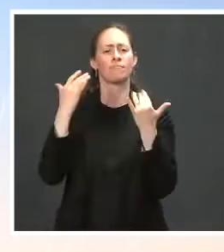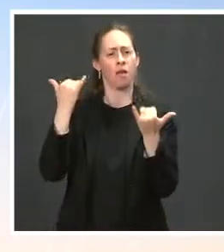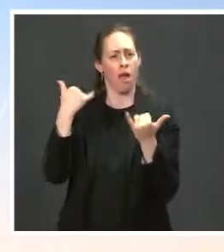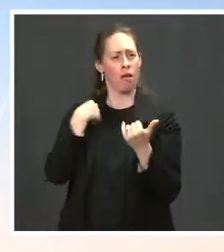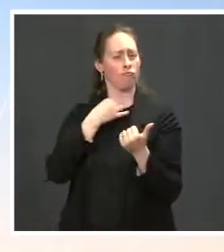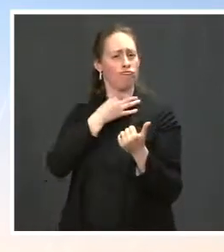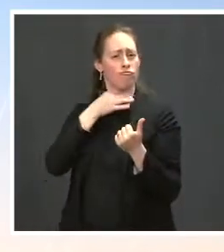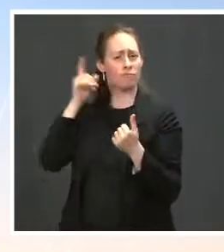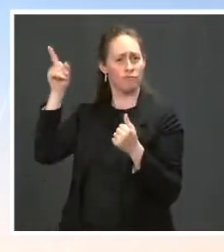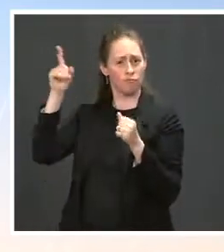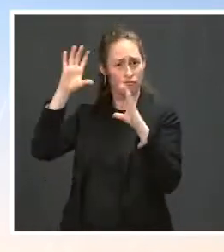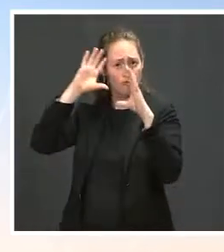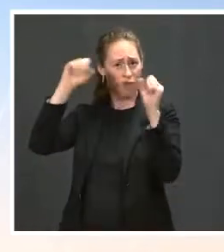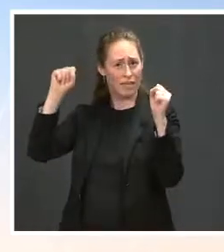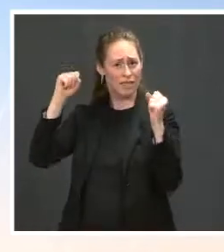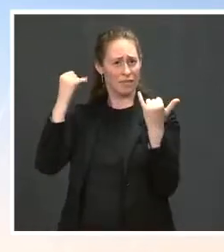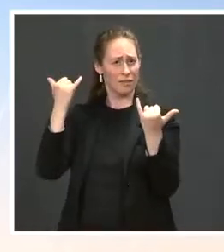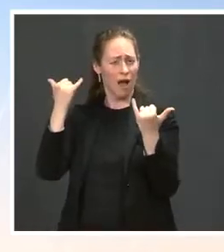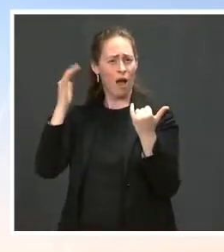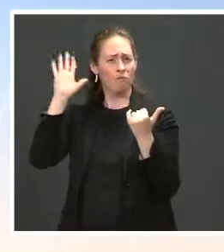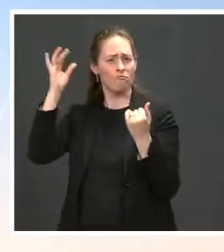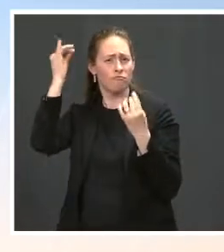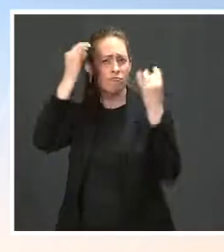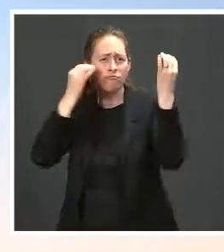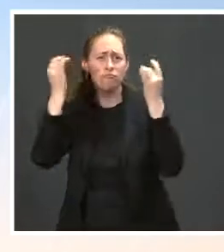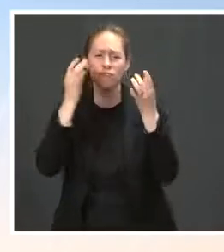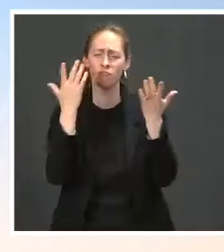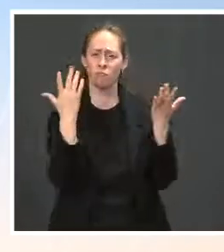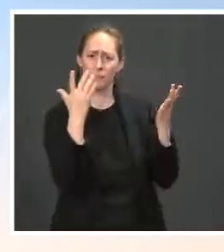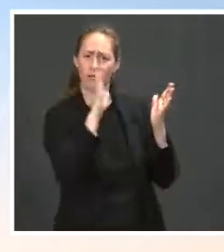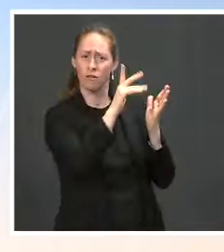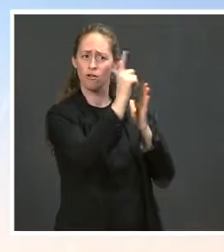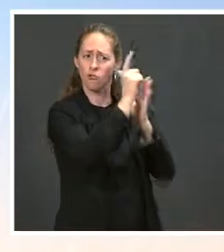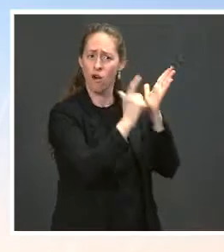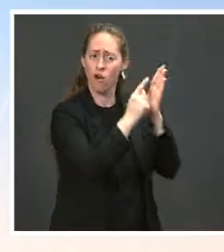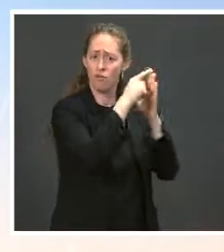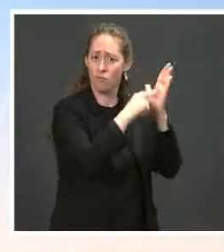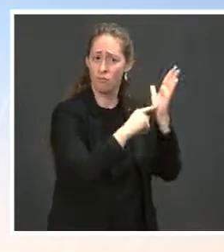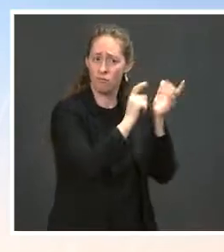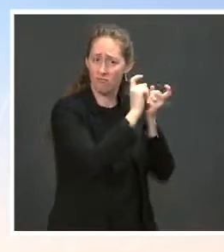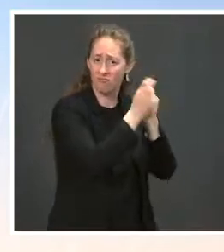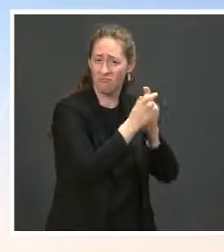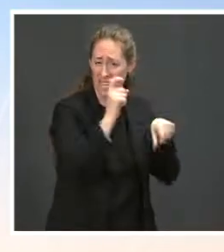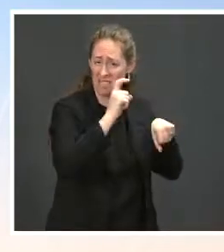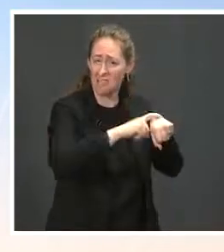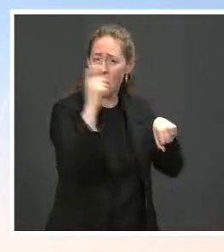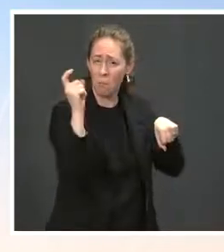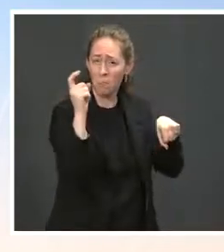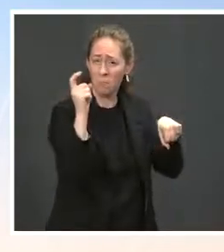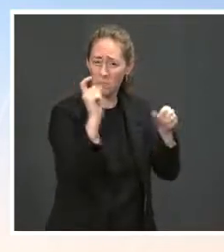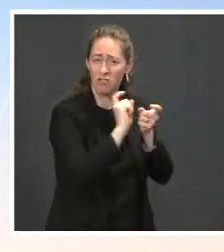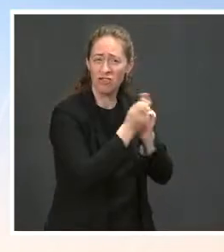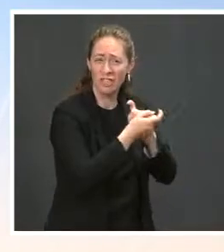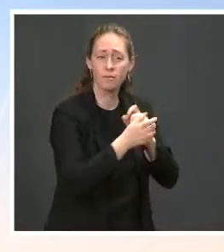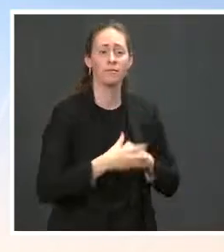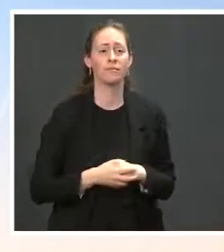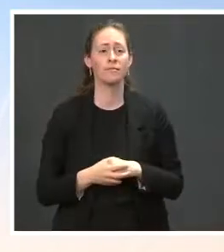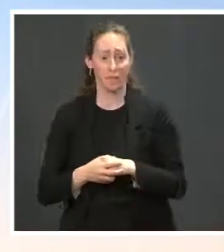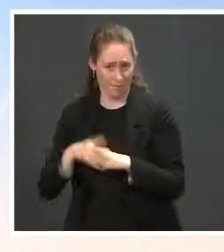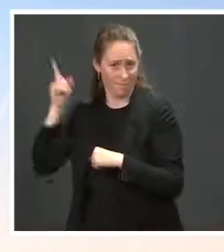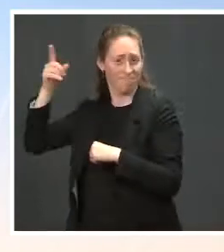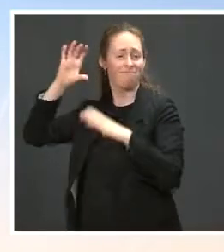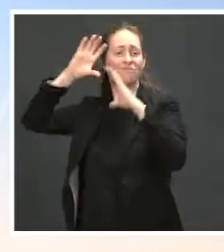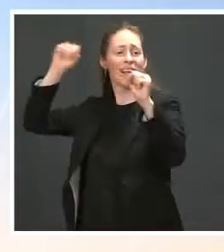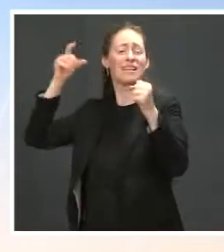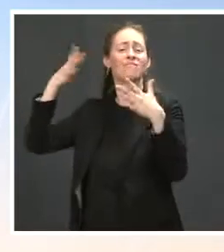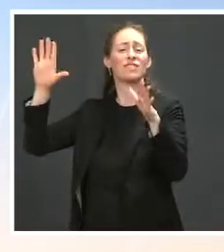this aspect of the law? Mm-hmm. Well, first, as the president alluded to last night in his remarks after the